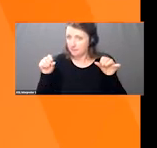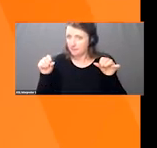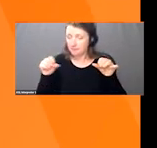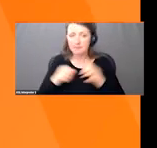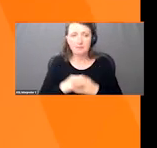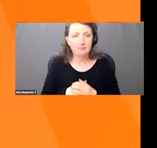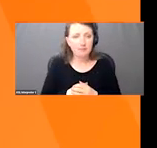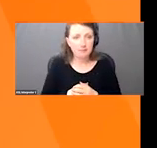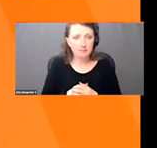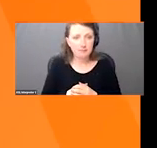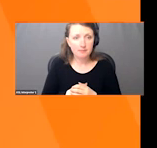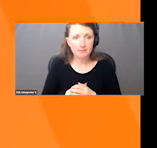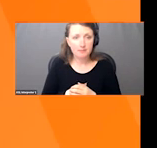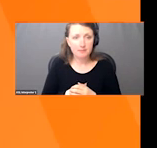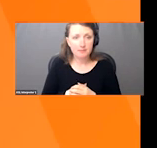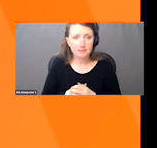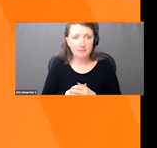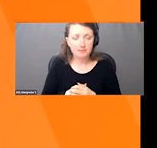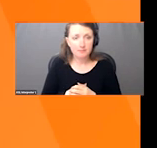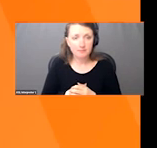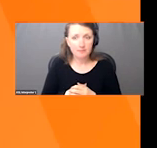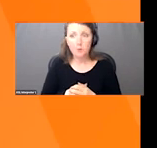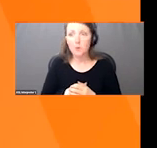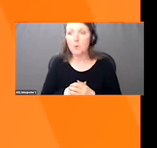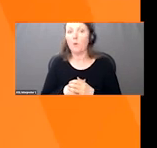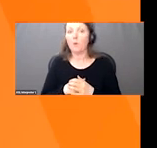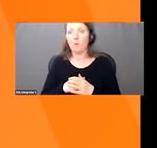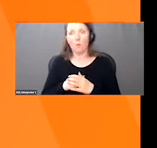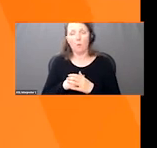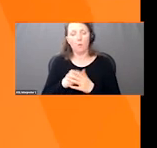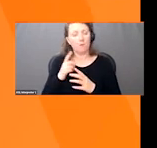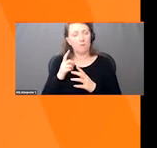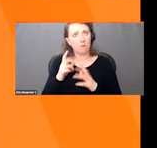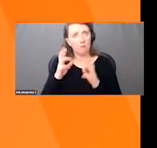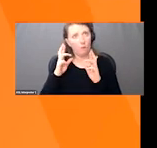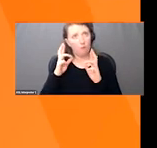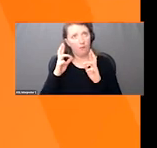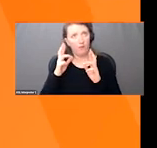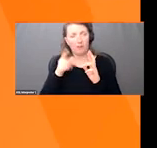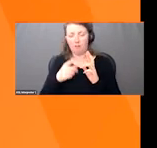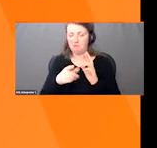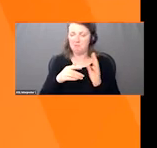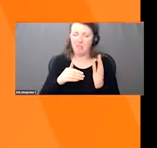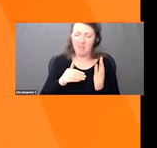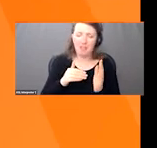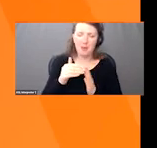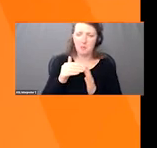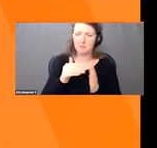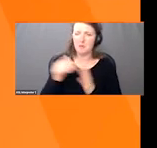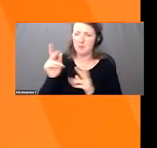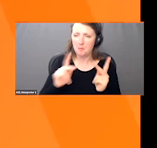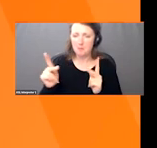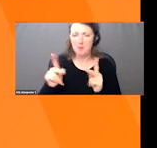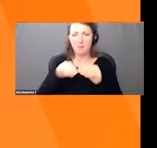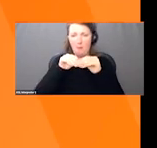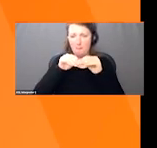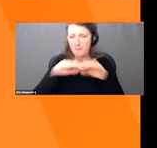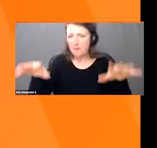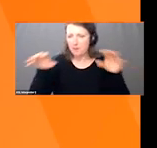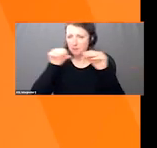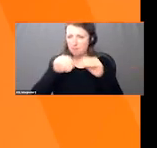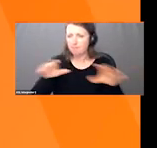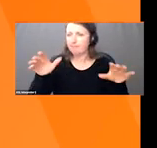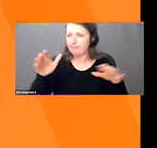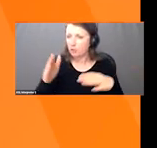The goal here is that this would have gotten shared to thousands and thousands of people throughout the platform, and then you could just sign up or register